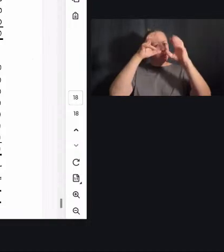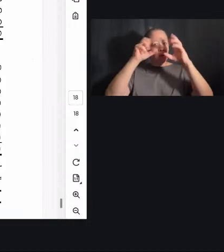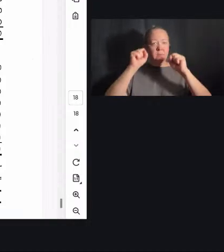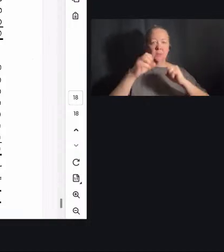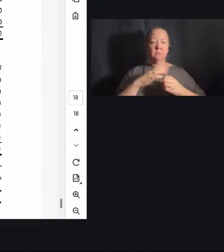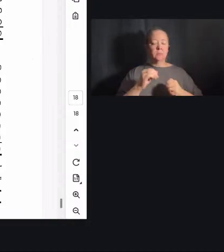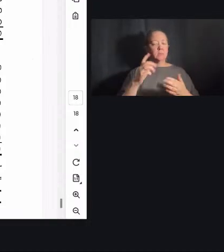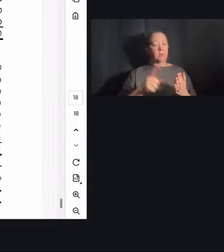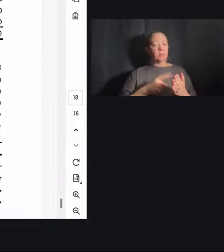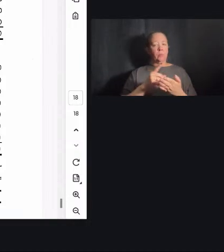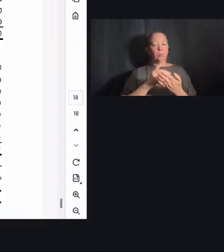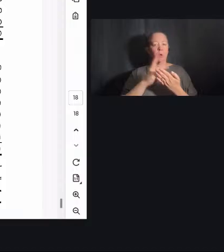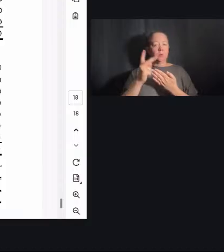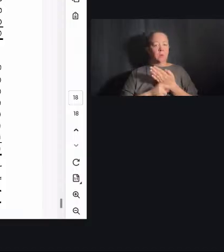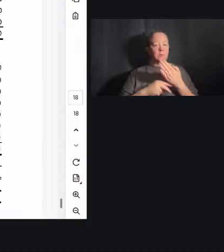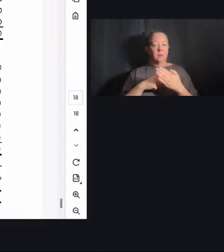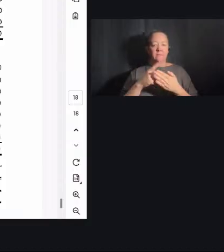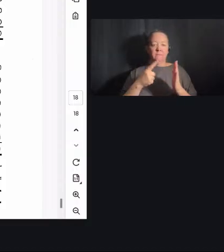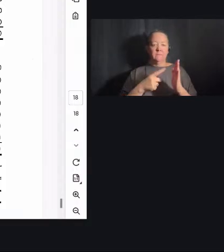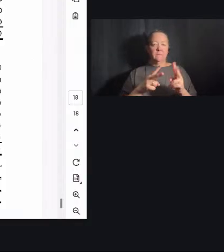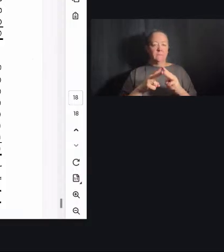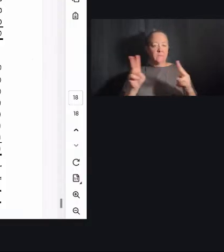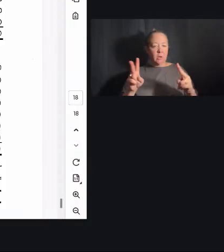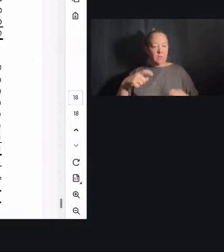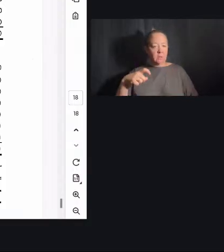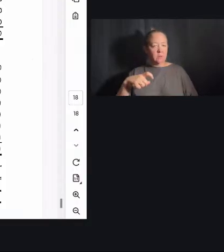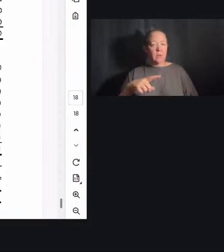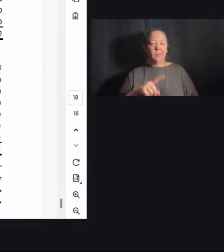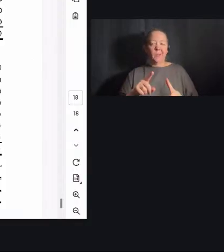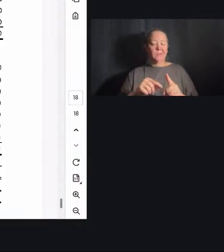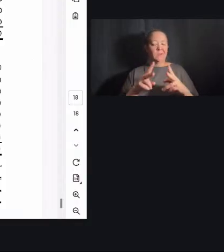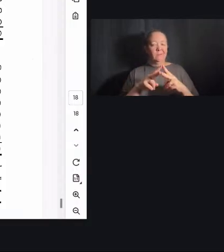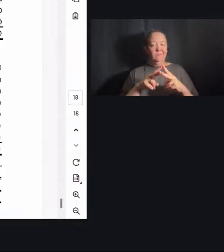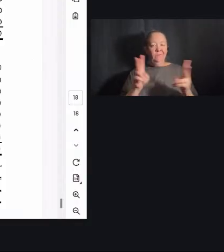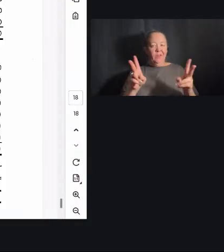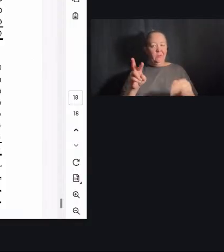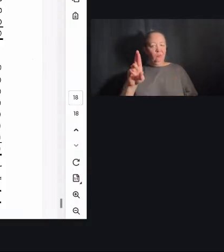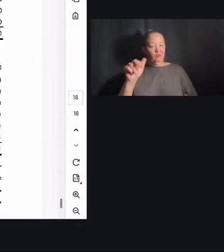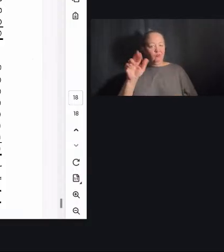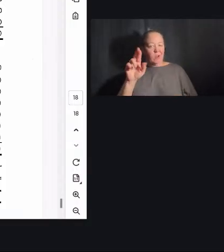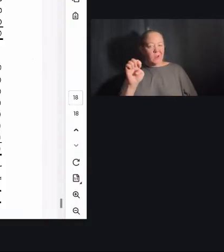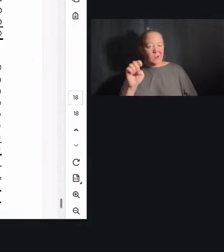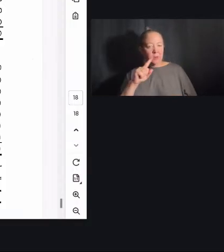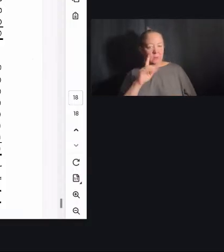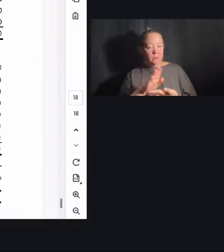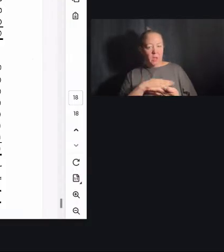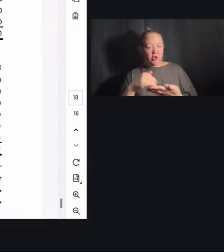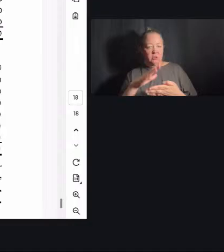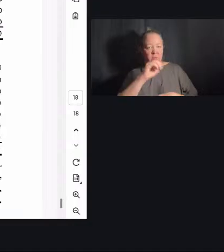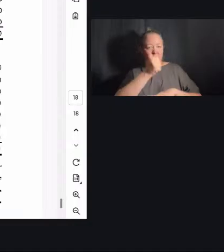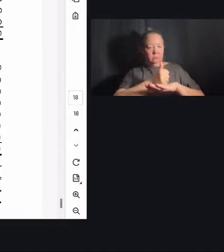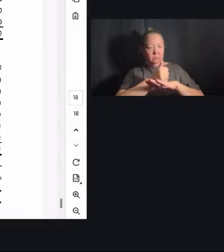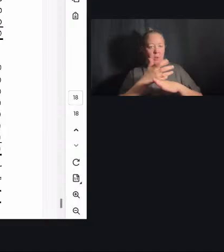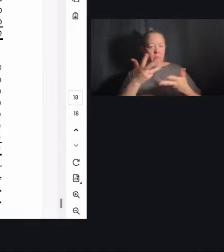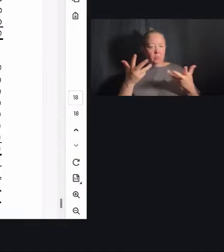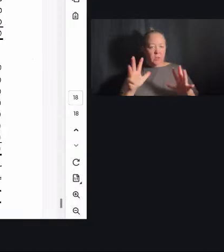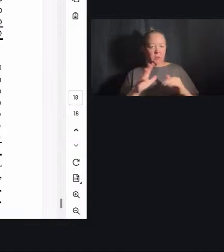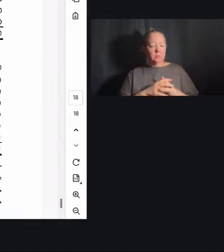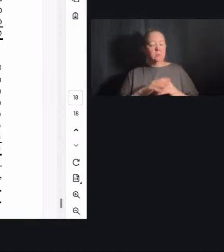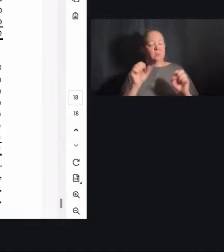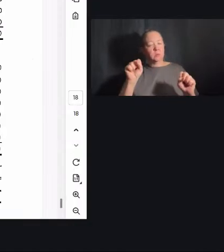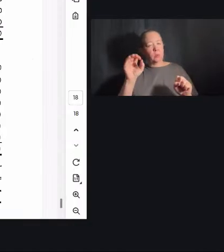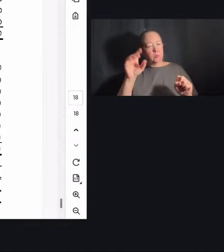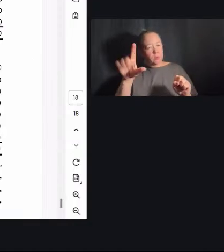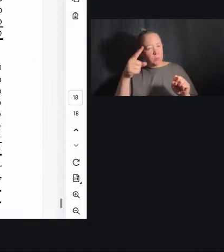necessary, but they are very rarely budgeted at that level already in the budget. So I just want to be